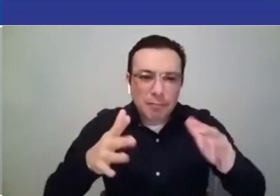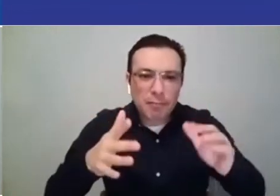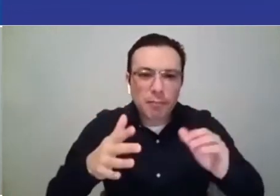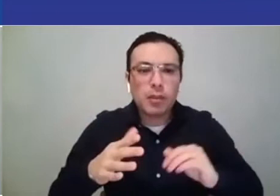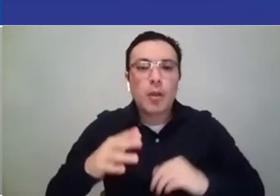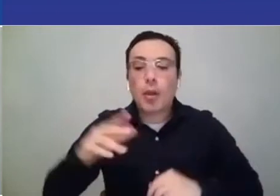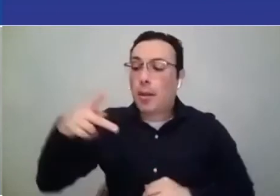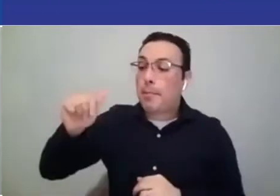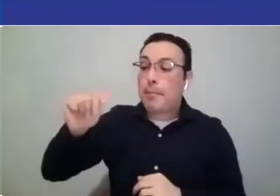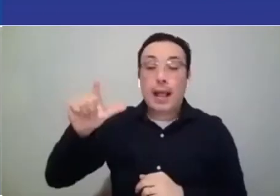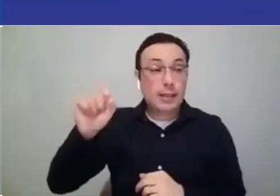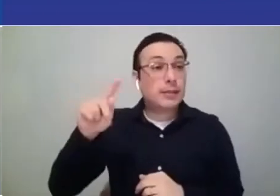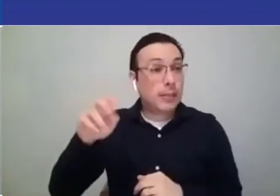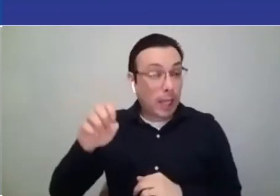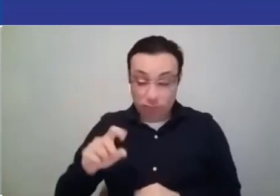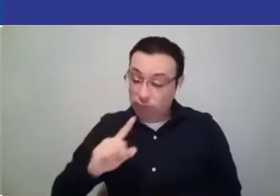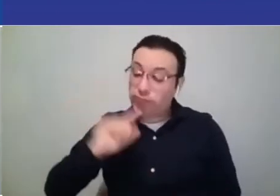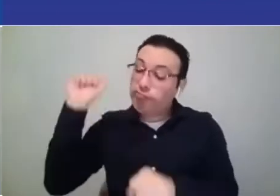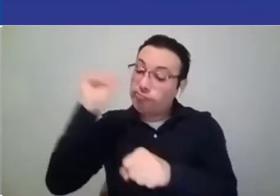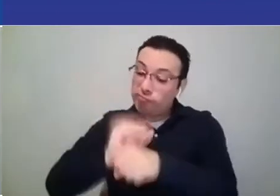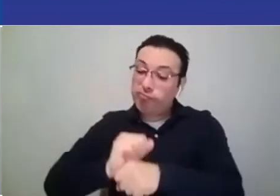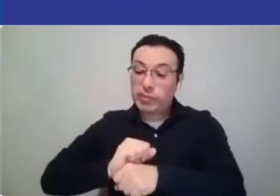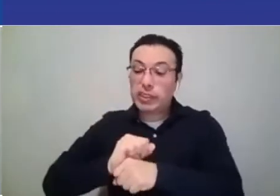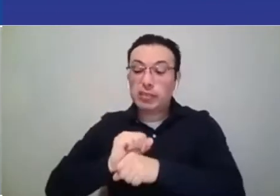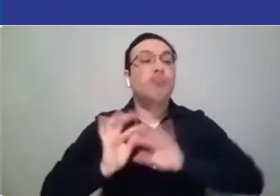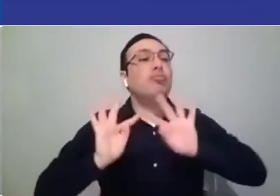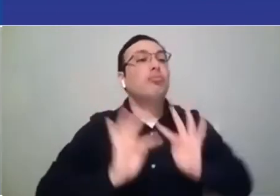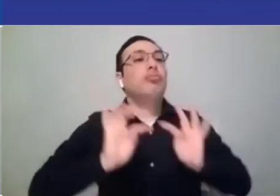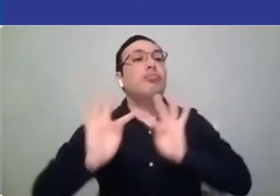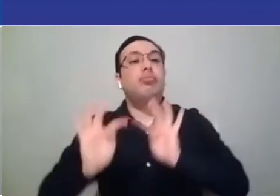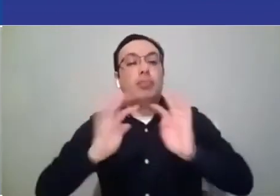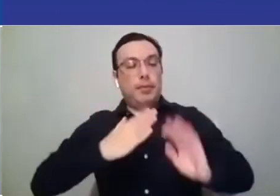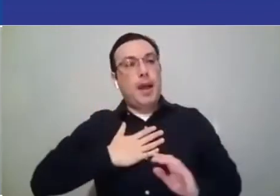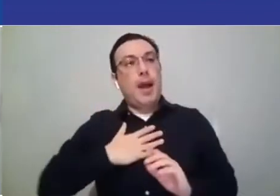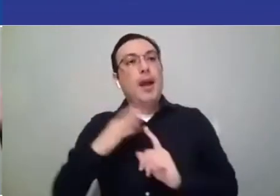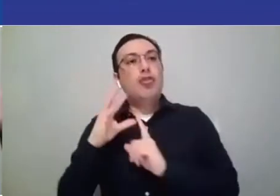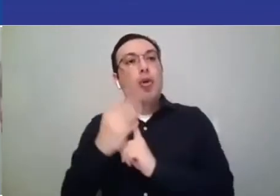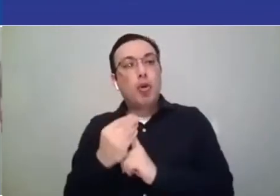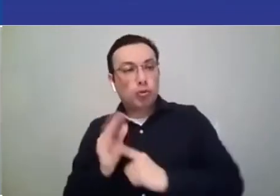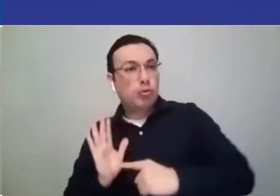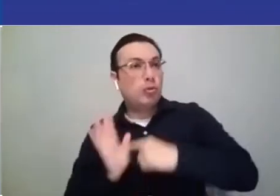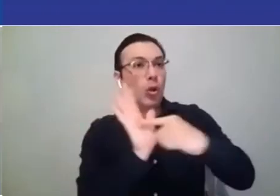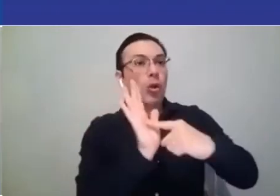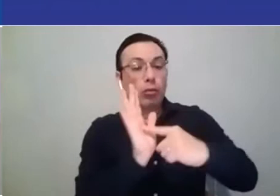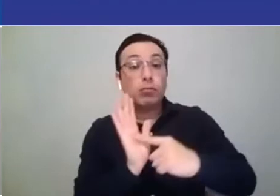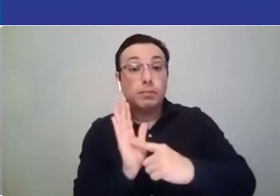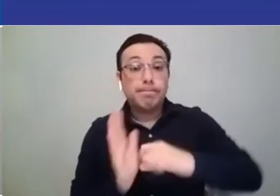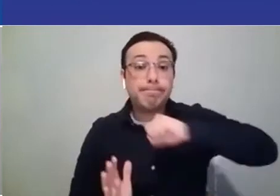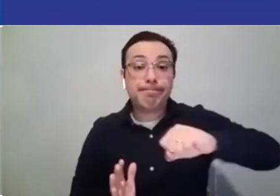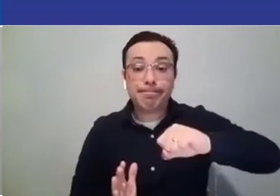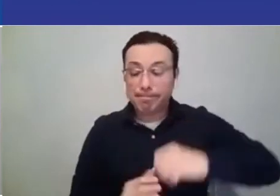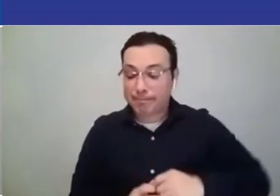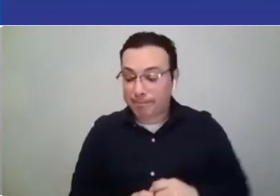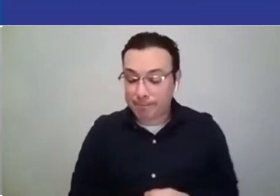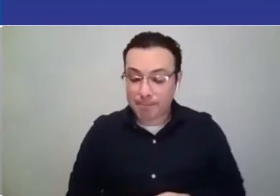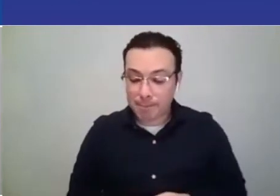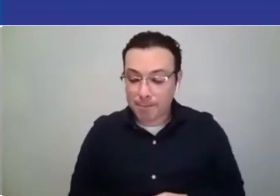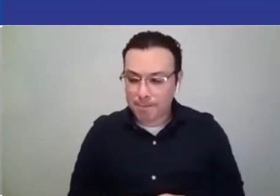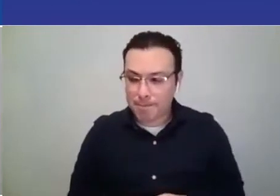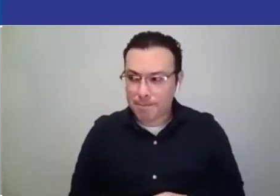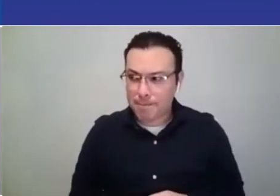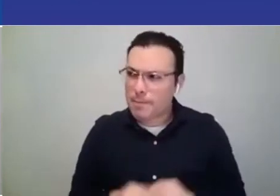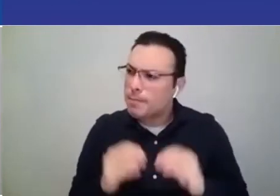place in Palestine and here as well. Was there